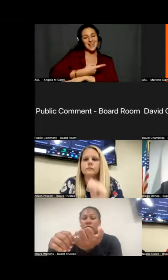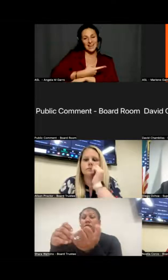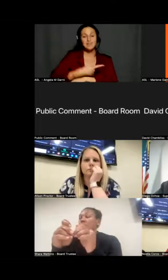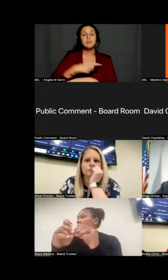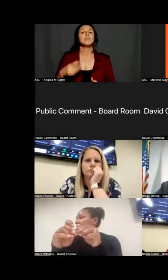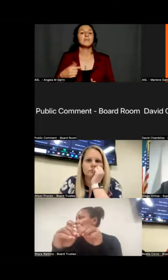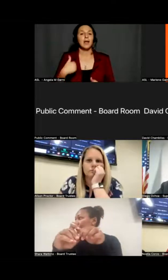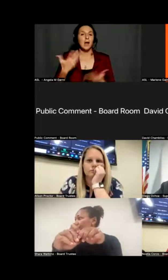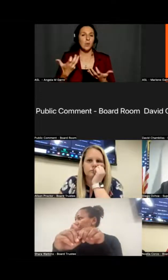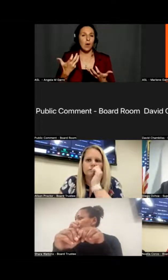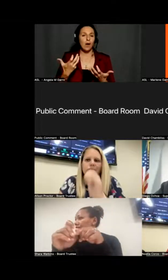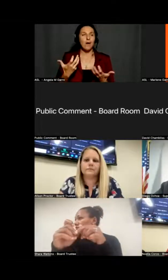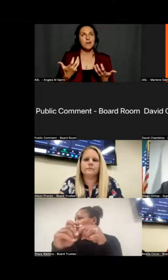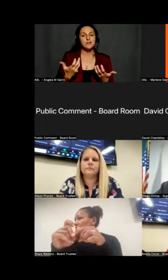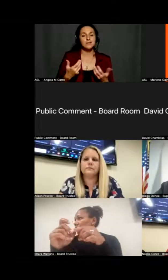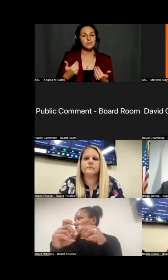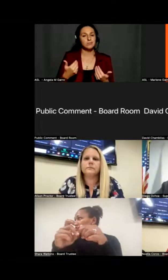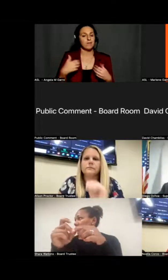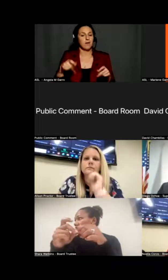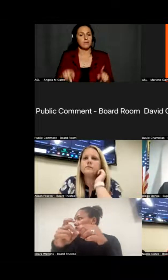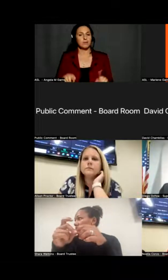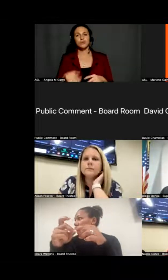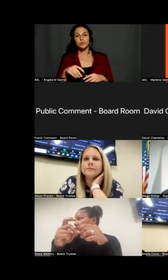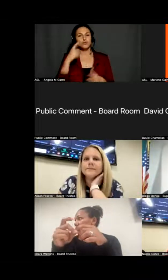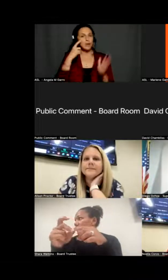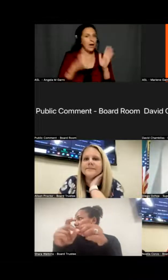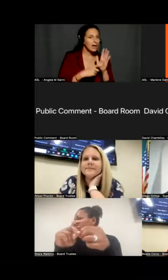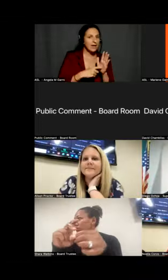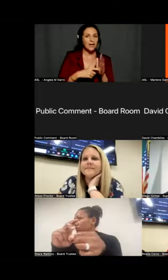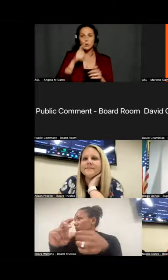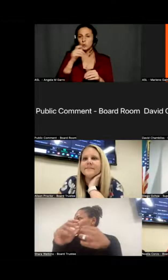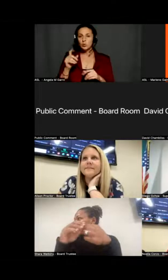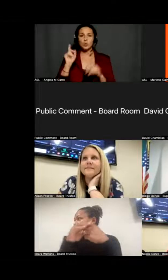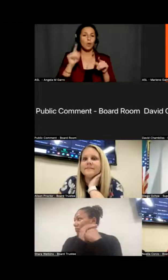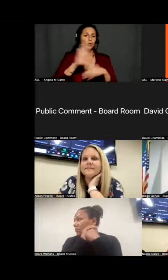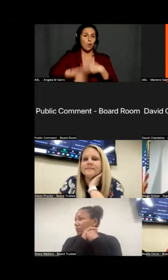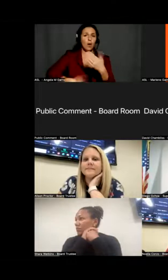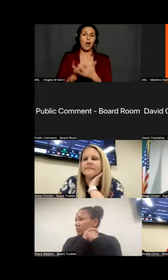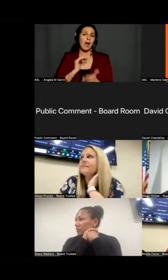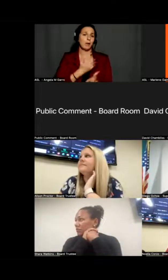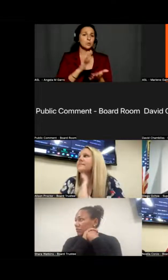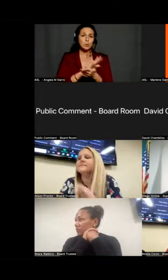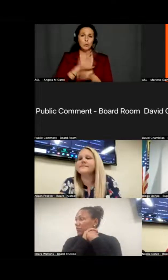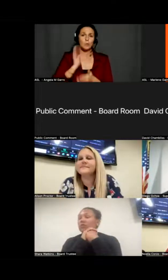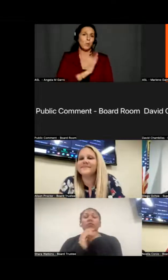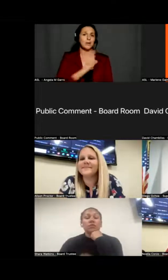So I want to take this opportunity to recognize somebody who's at all of our school board meetings. She is the